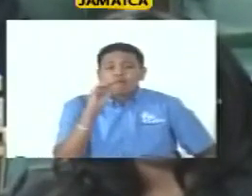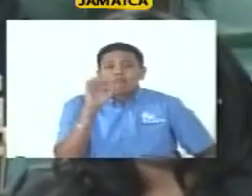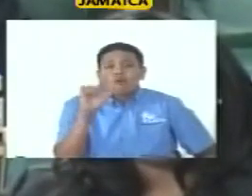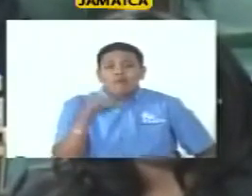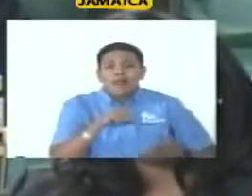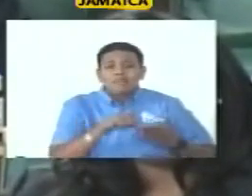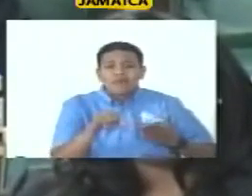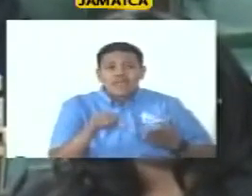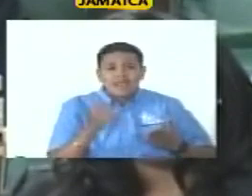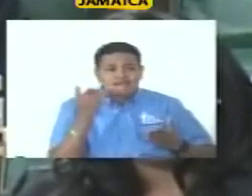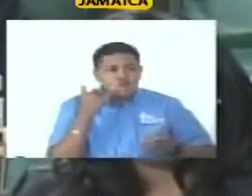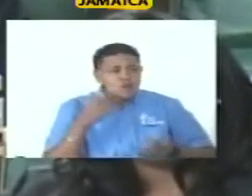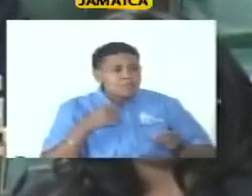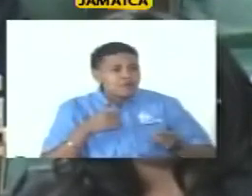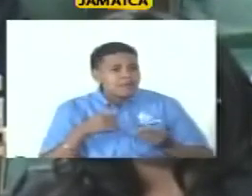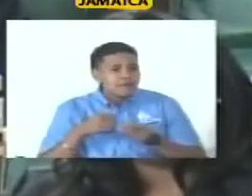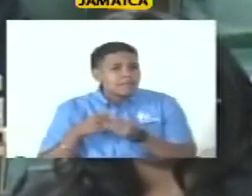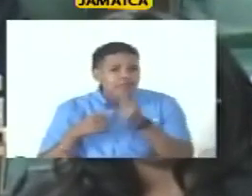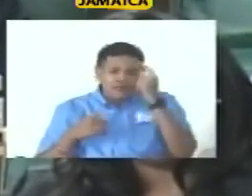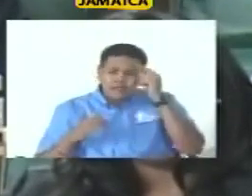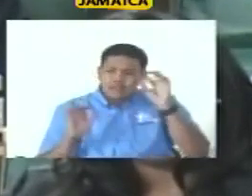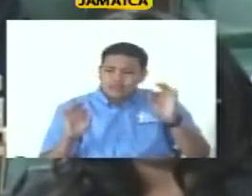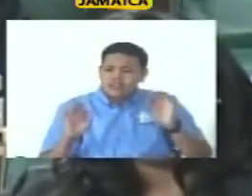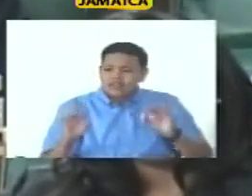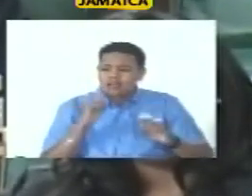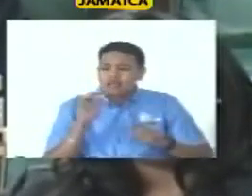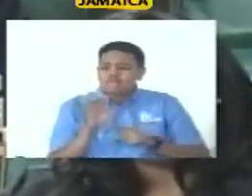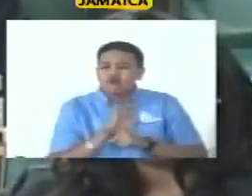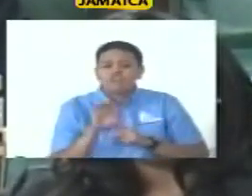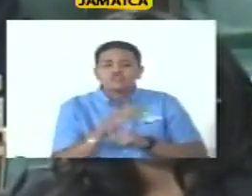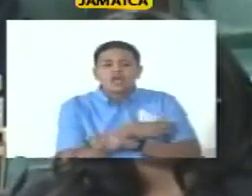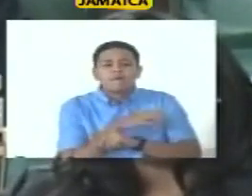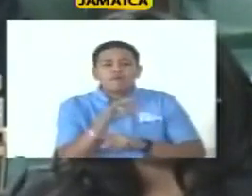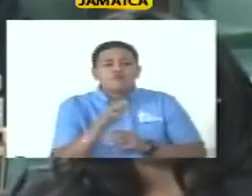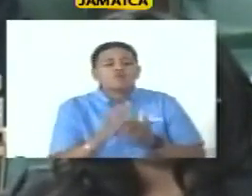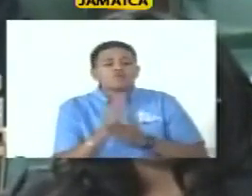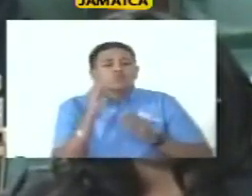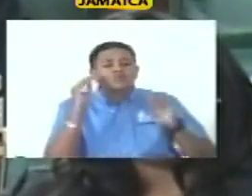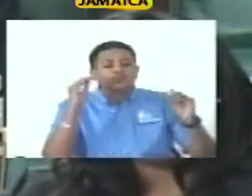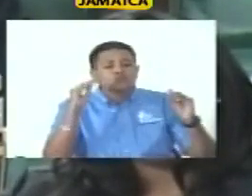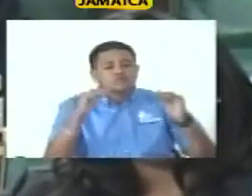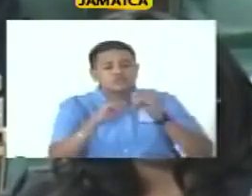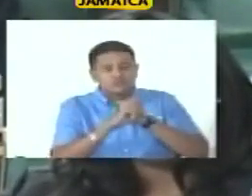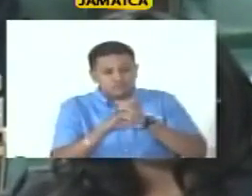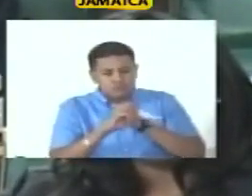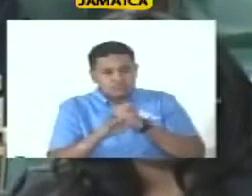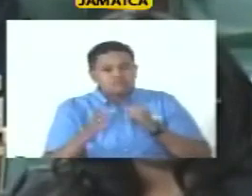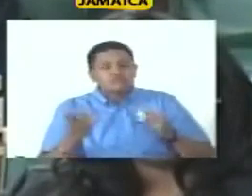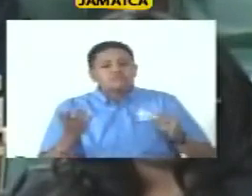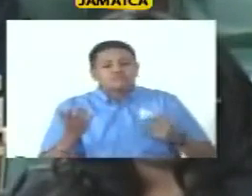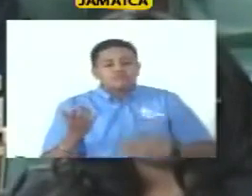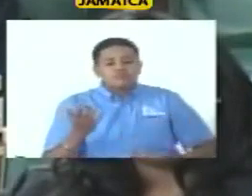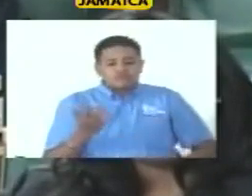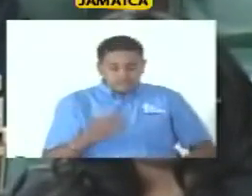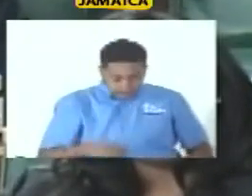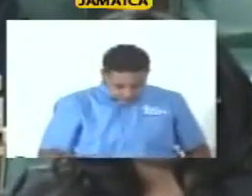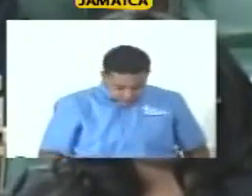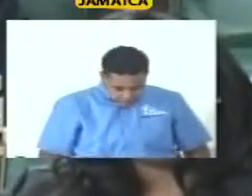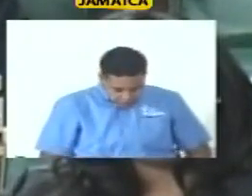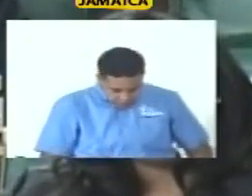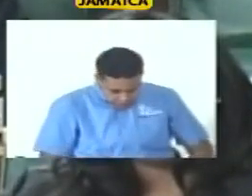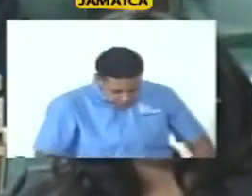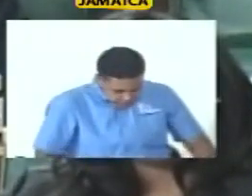fantastic, it's a function of the empowerment brought by education, by public education, to